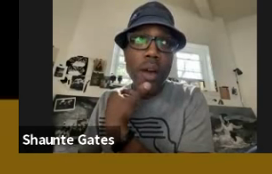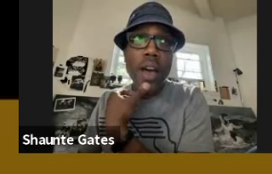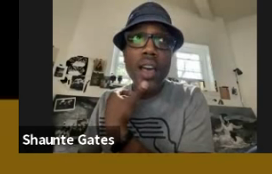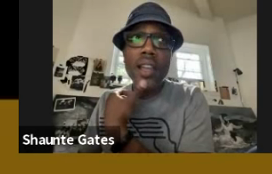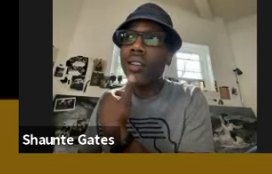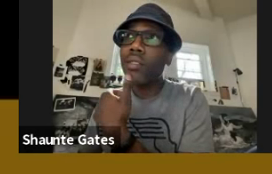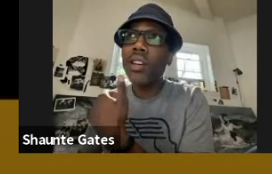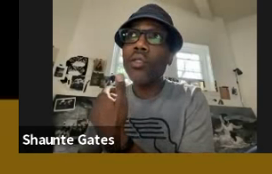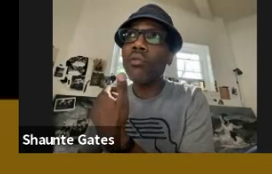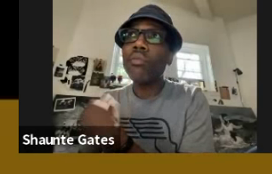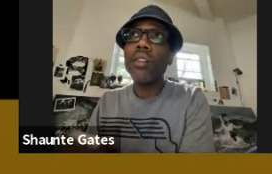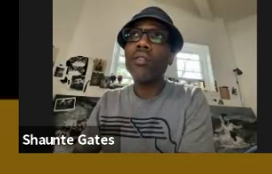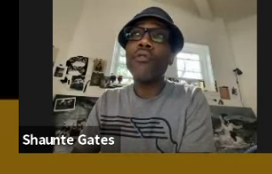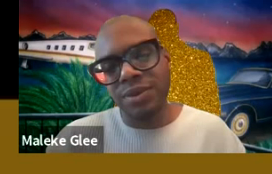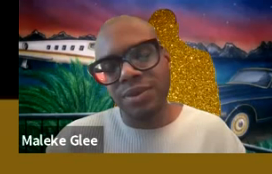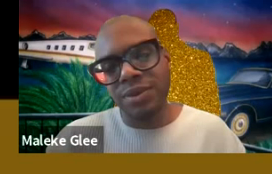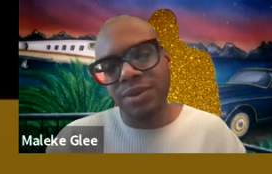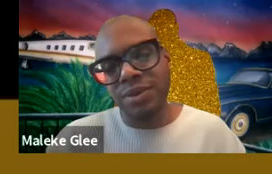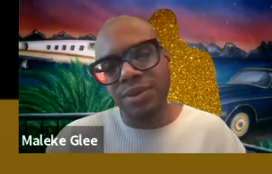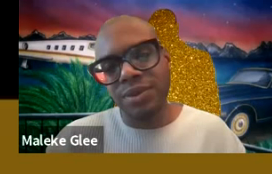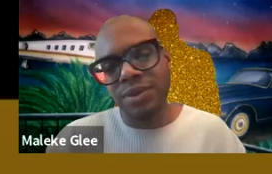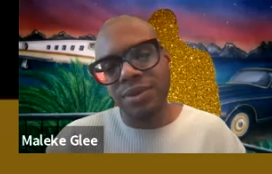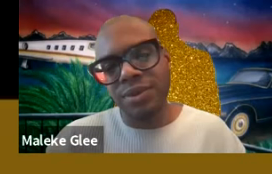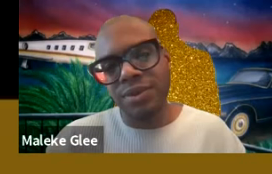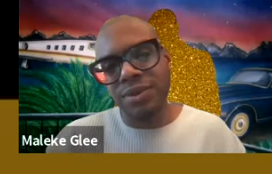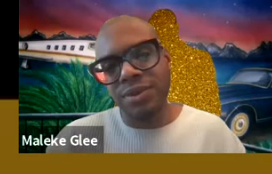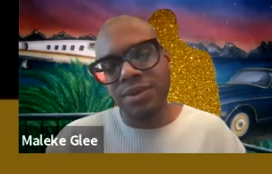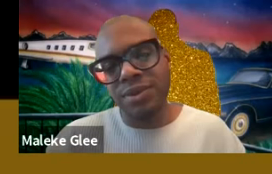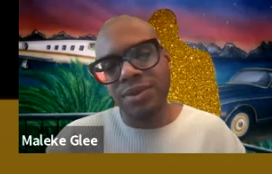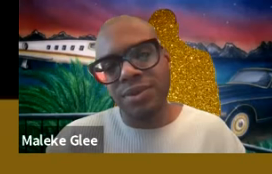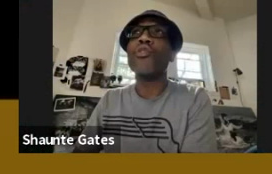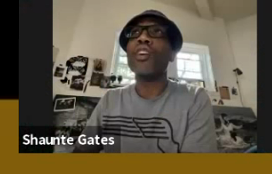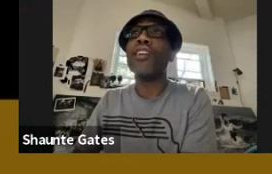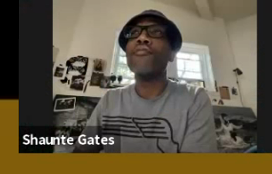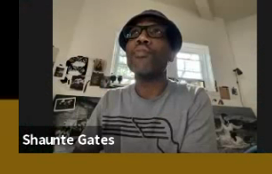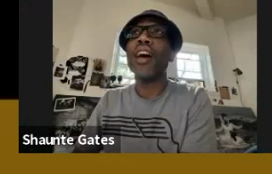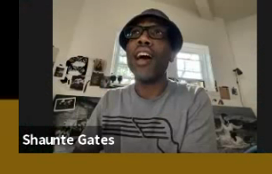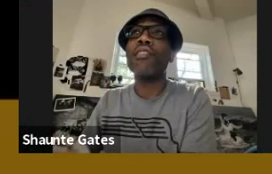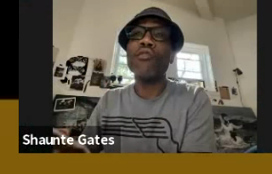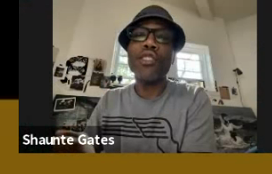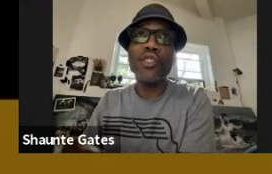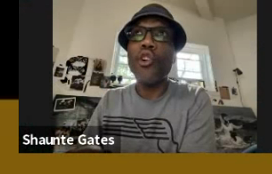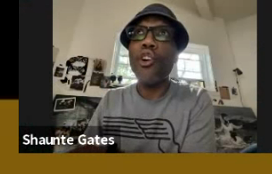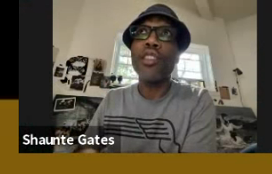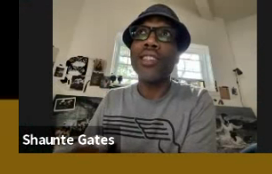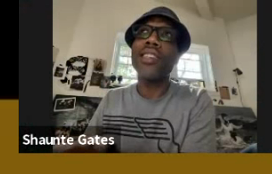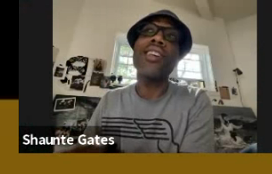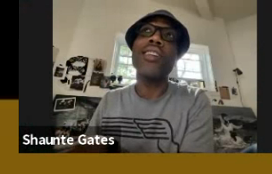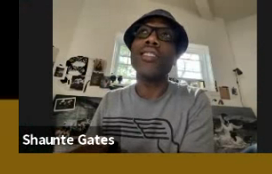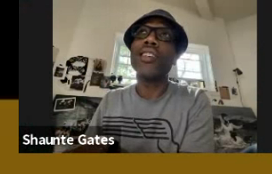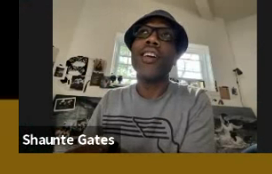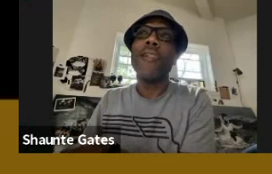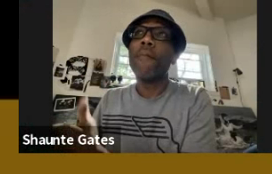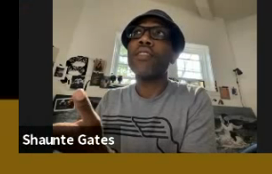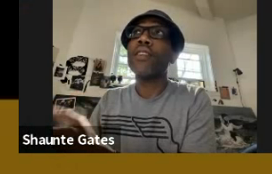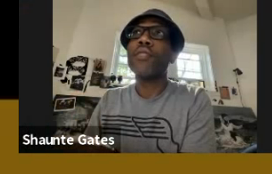a friend of mine, you know, a few friends of mine that you playing on buckets outside, and you know, I literally saw these